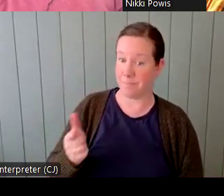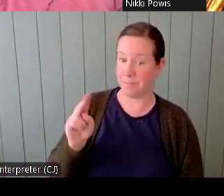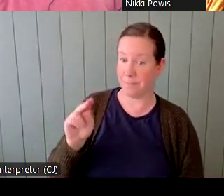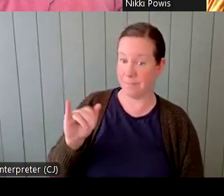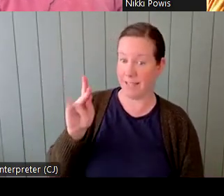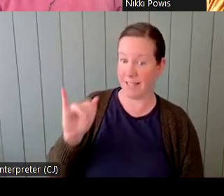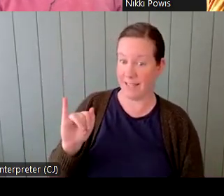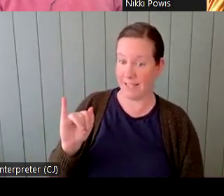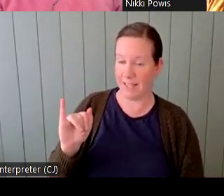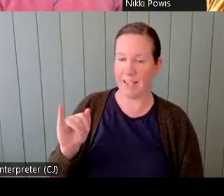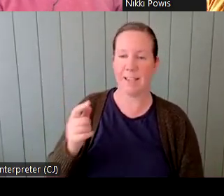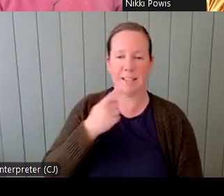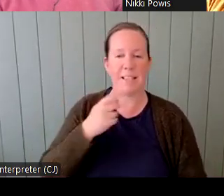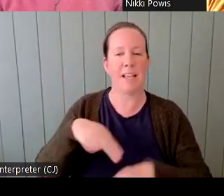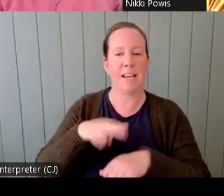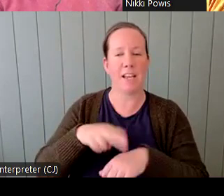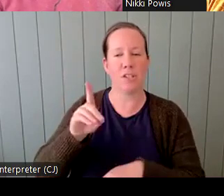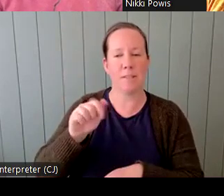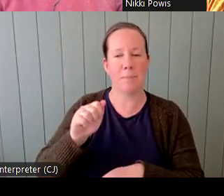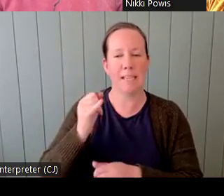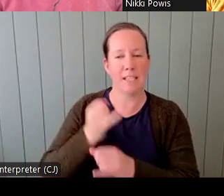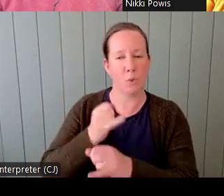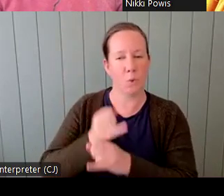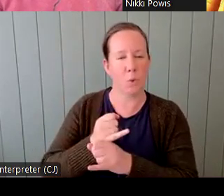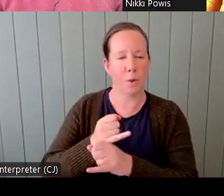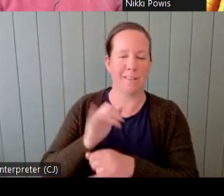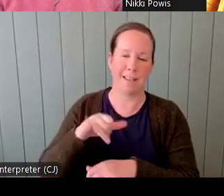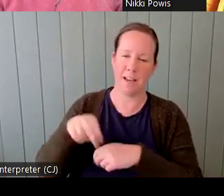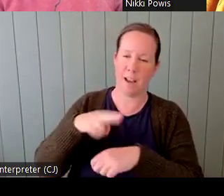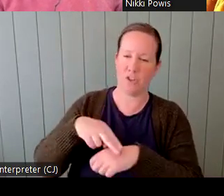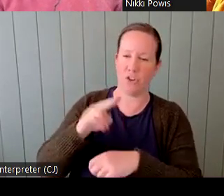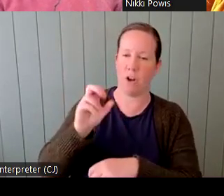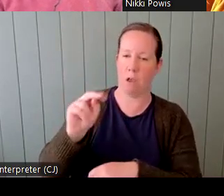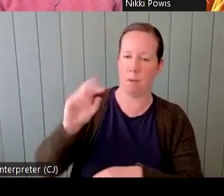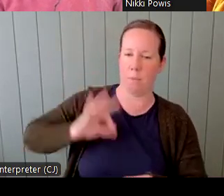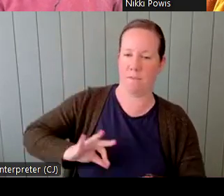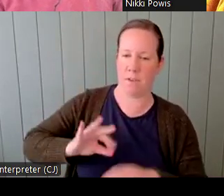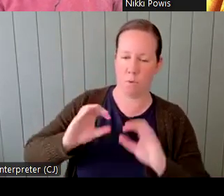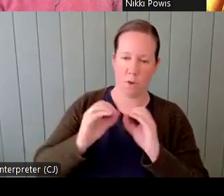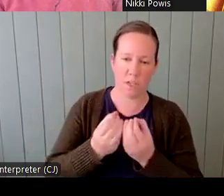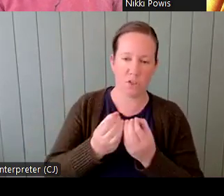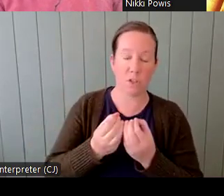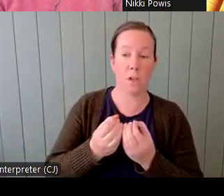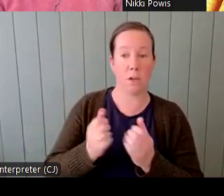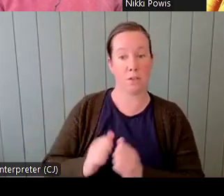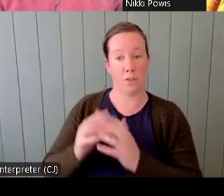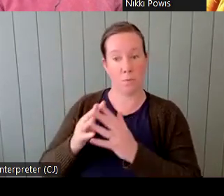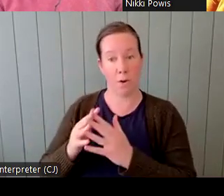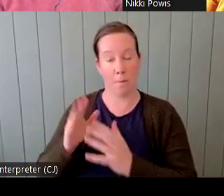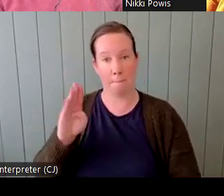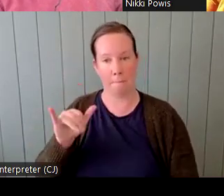Yeah, so National Disability Institute is a national nonprofit organization that was started by a person called Michael